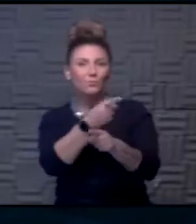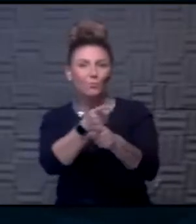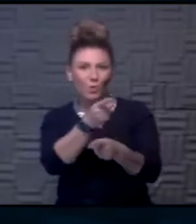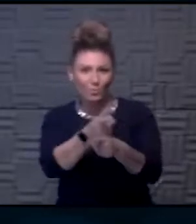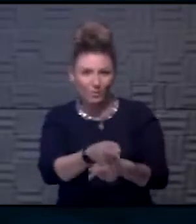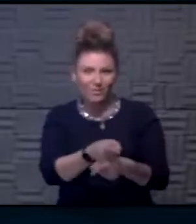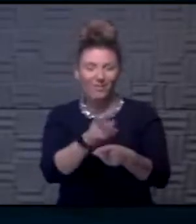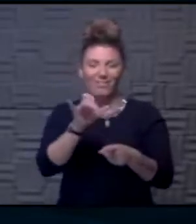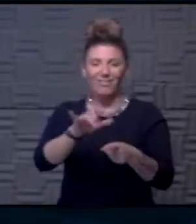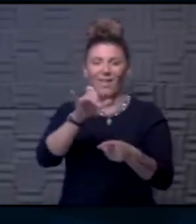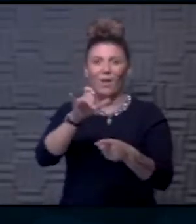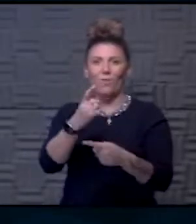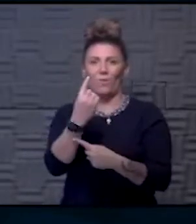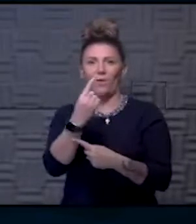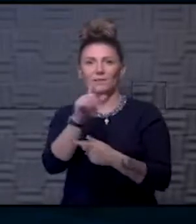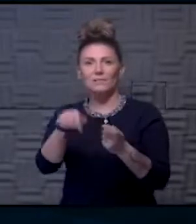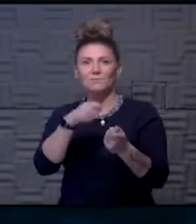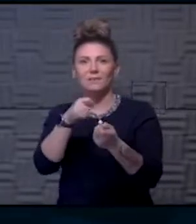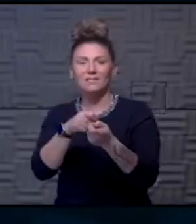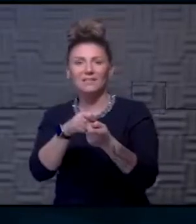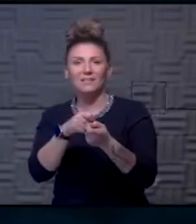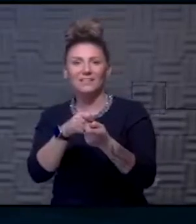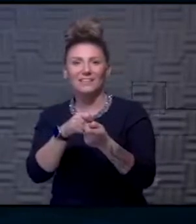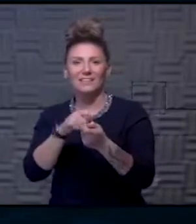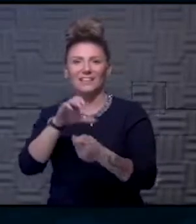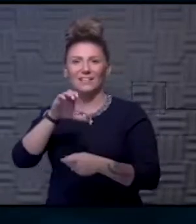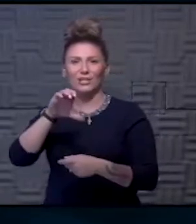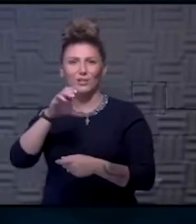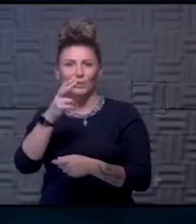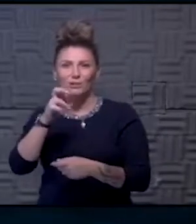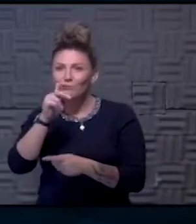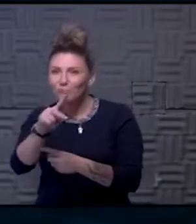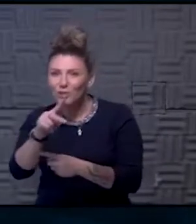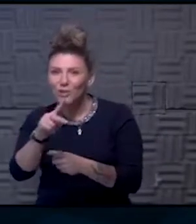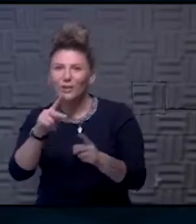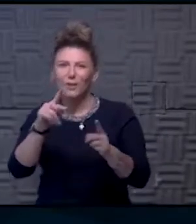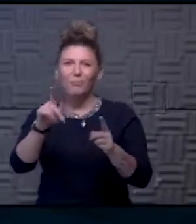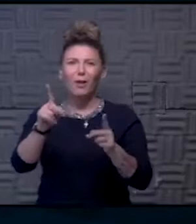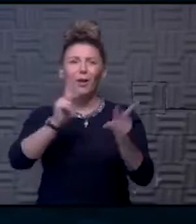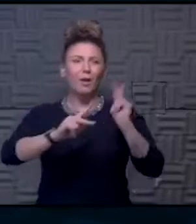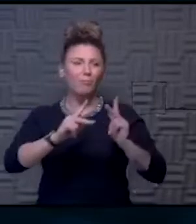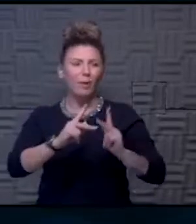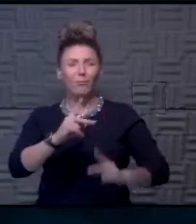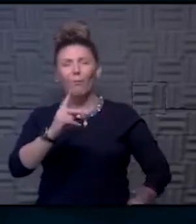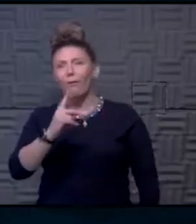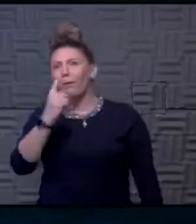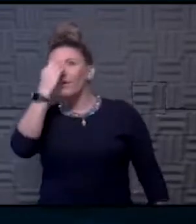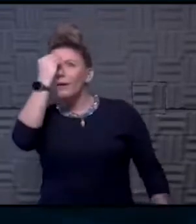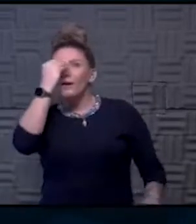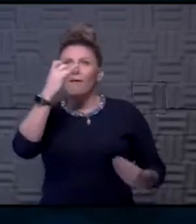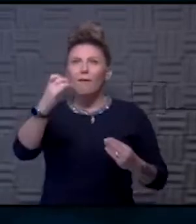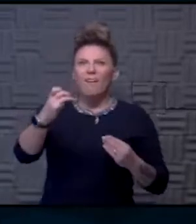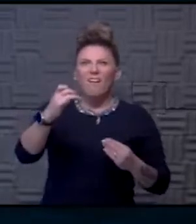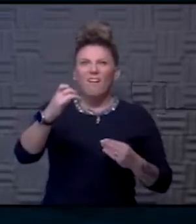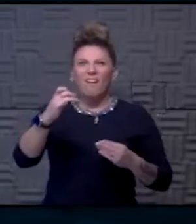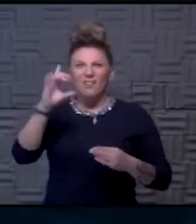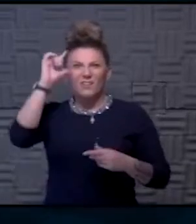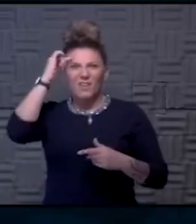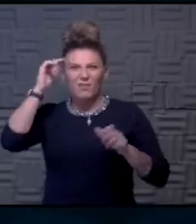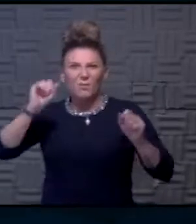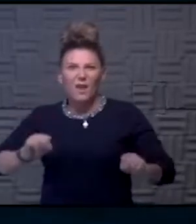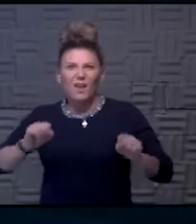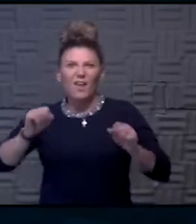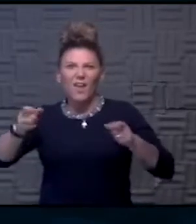is particularly about the chip, right? The chip that is in the vaccine, and so that the government can control